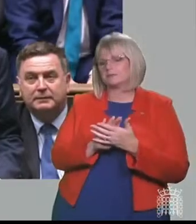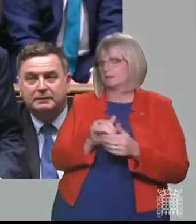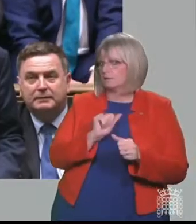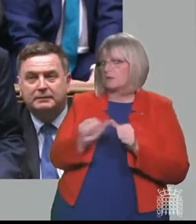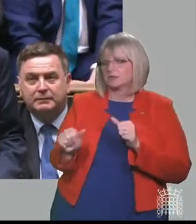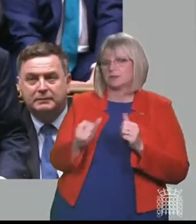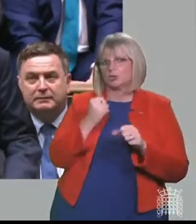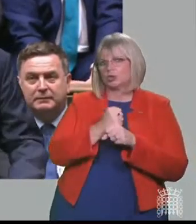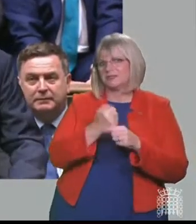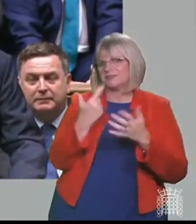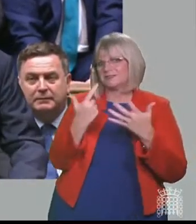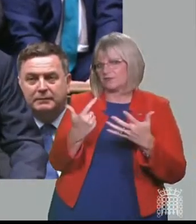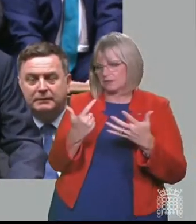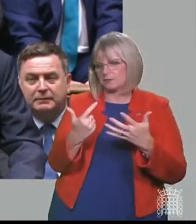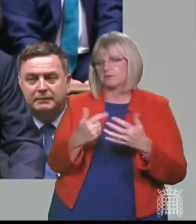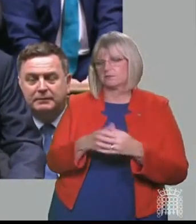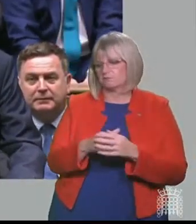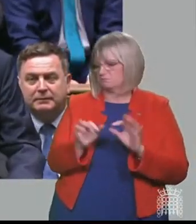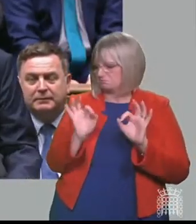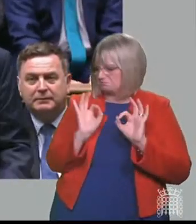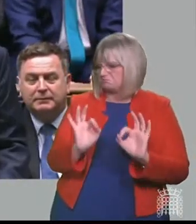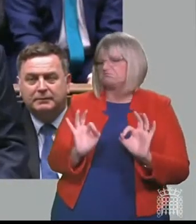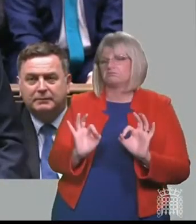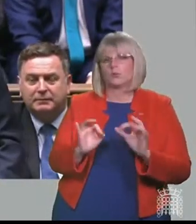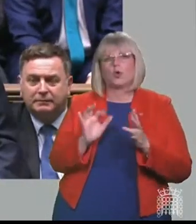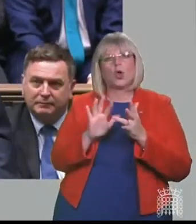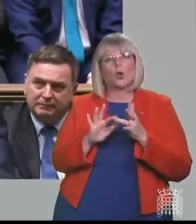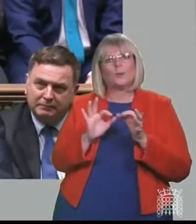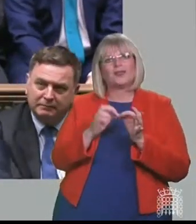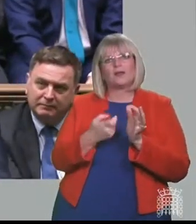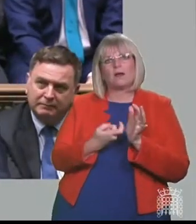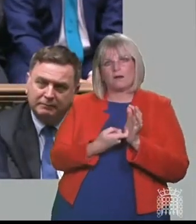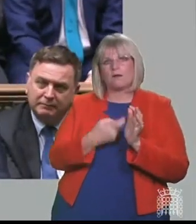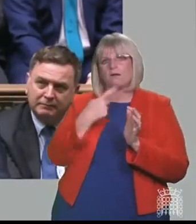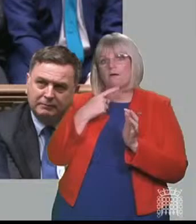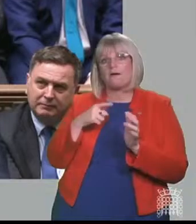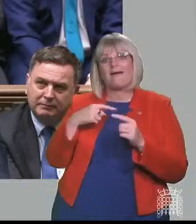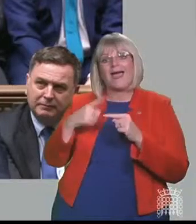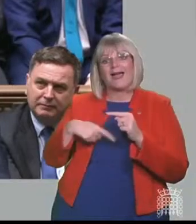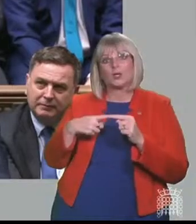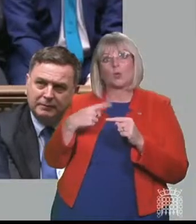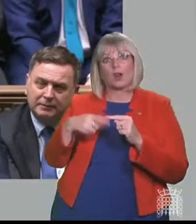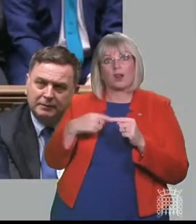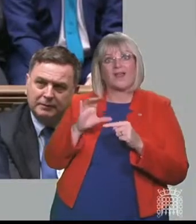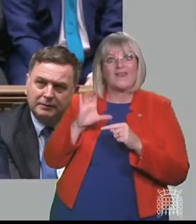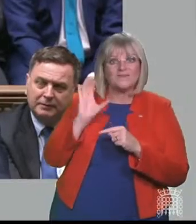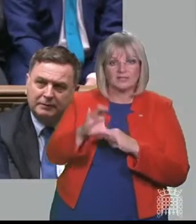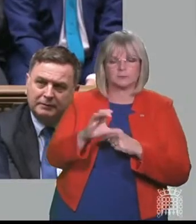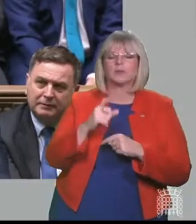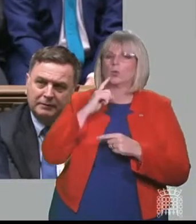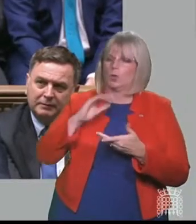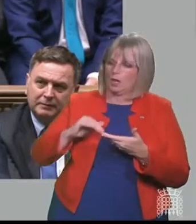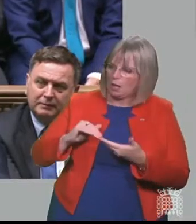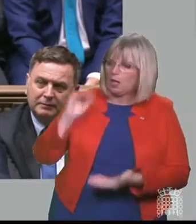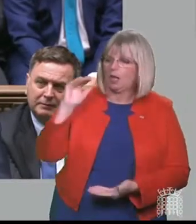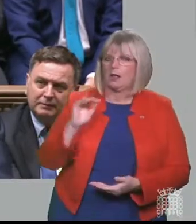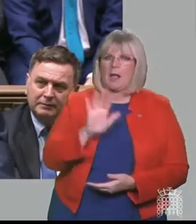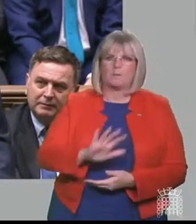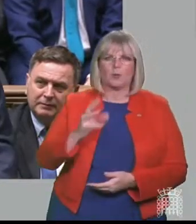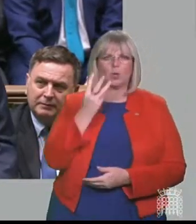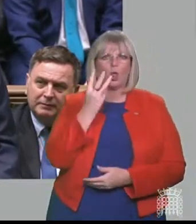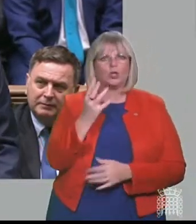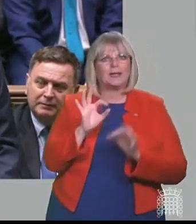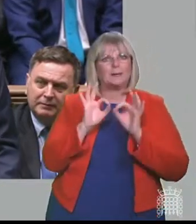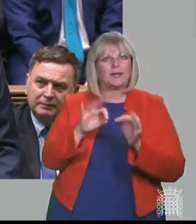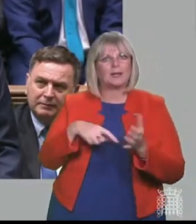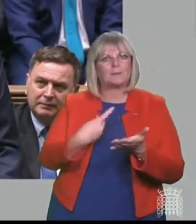capital allowances. The OBR say this will increase annual investment by around £3 billion a year and a total of